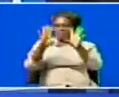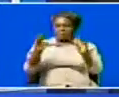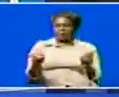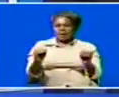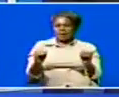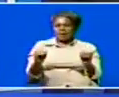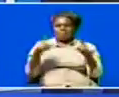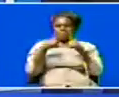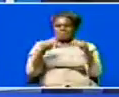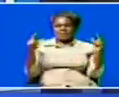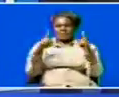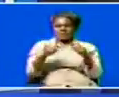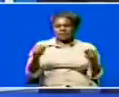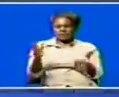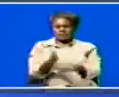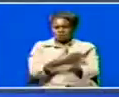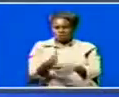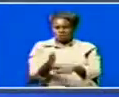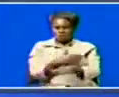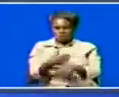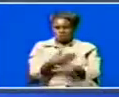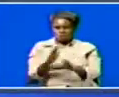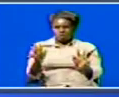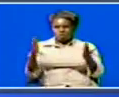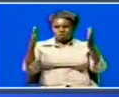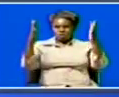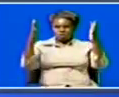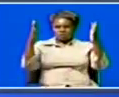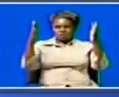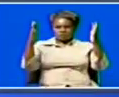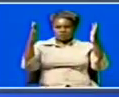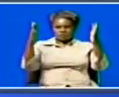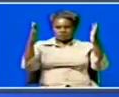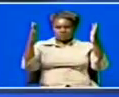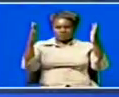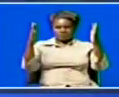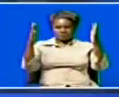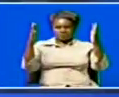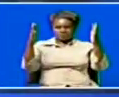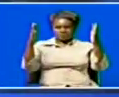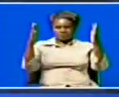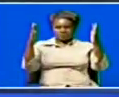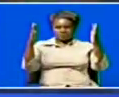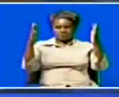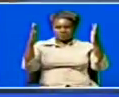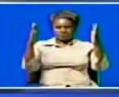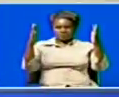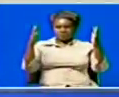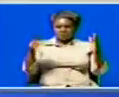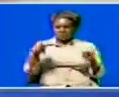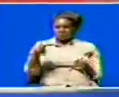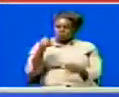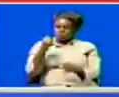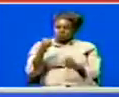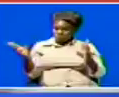in your hit single. Yes. Let me just get it straight now. Kenyan message. Yes. Thank you. And I think you're ready to perform